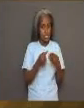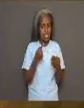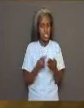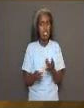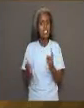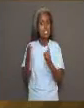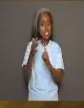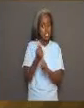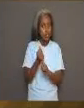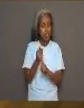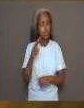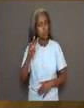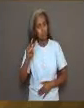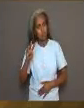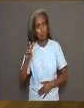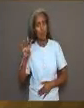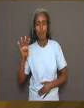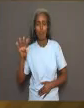included